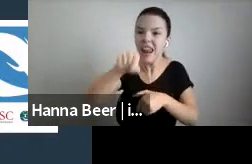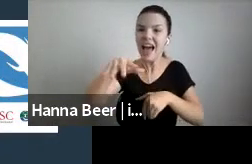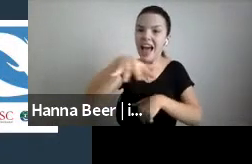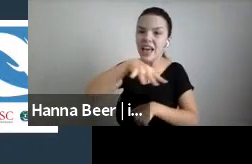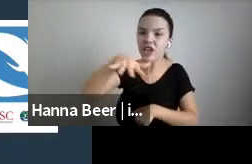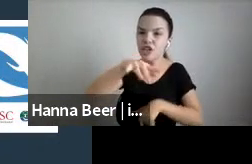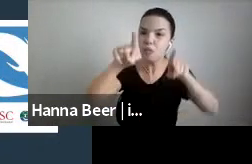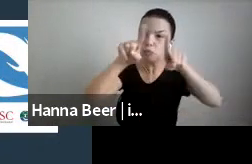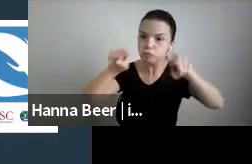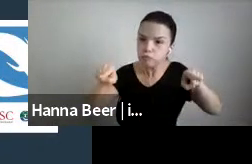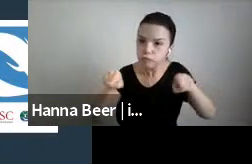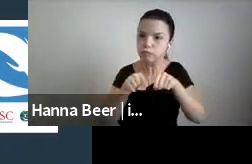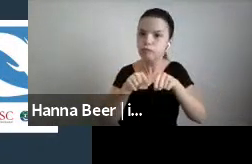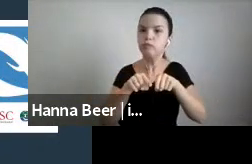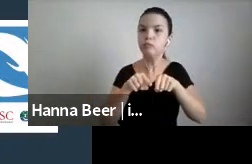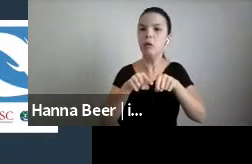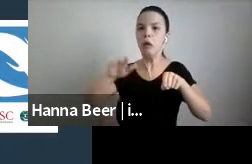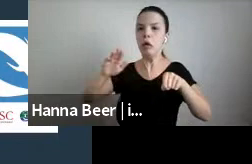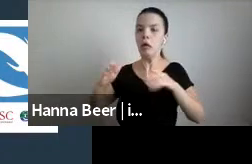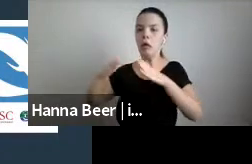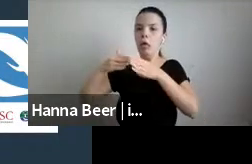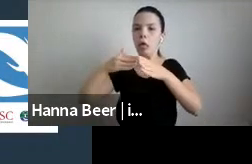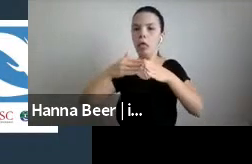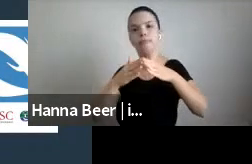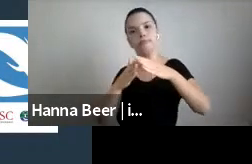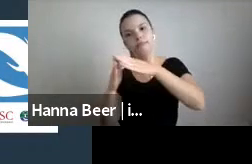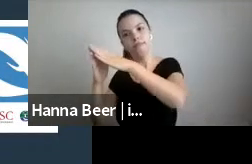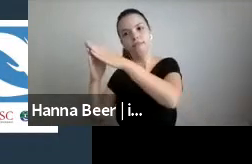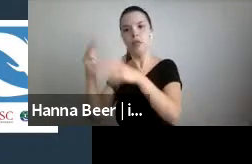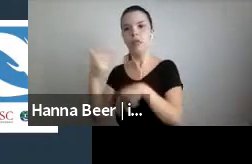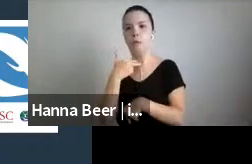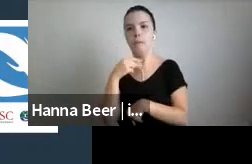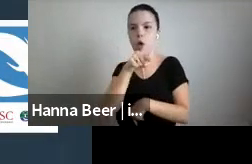west of the Pelago Sanctuary, but it will take time.